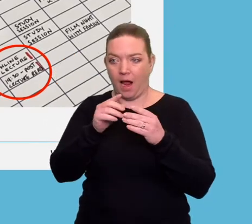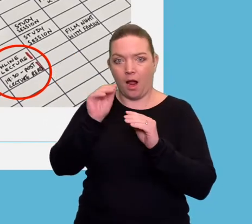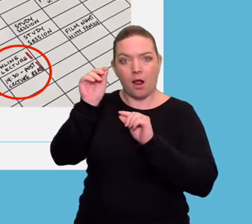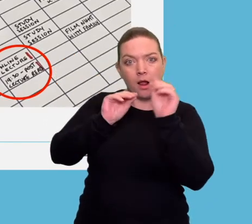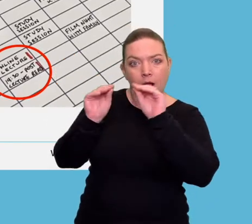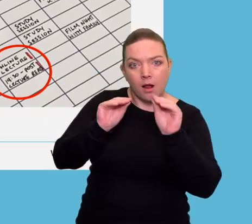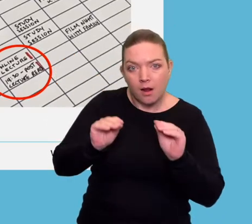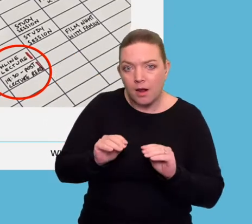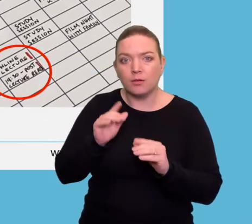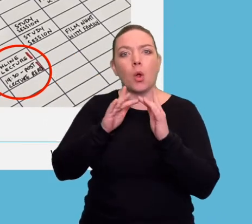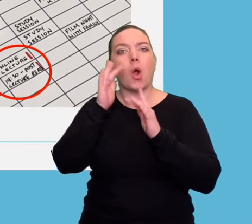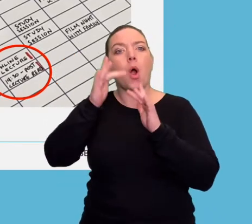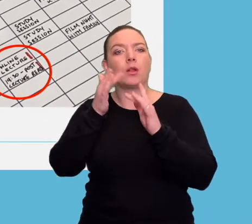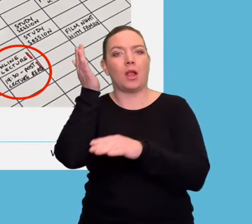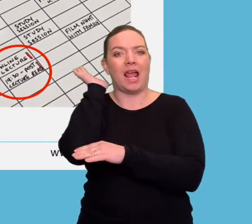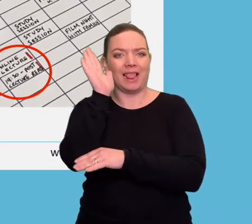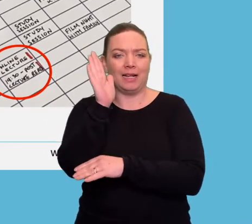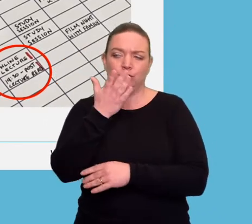need all of their focus.